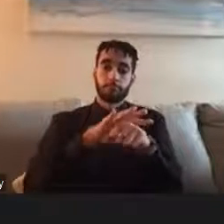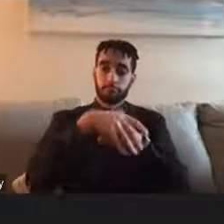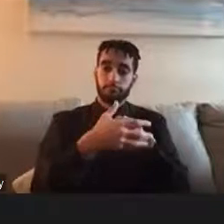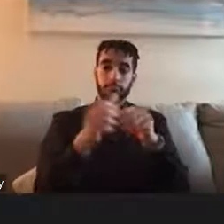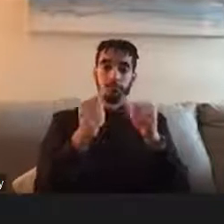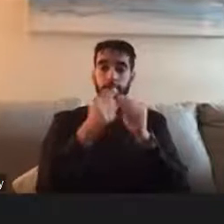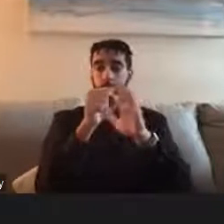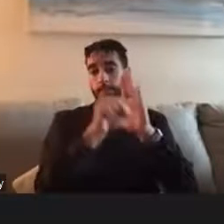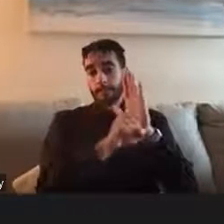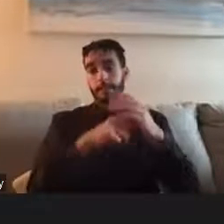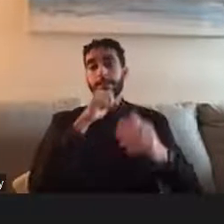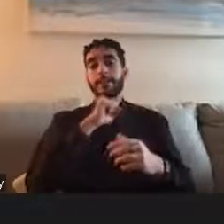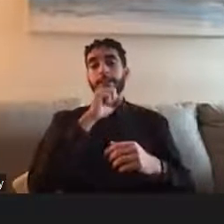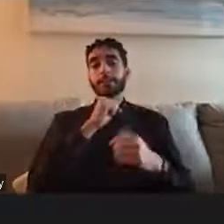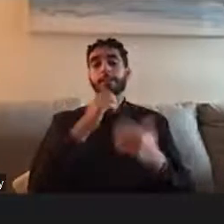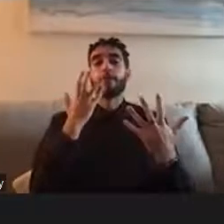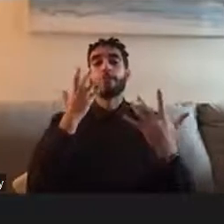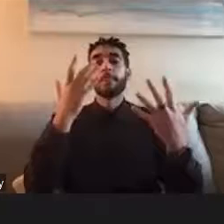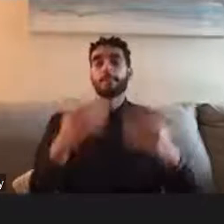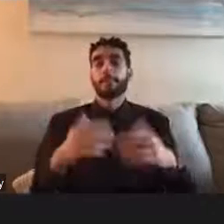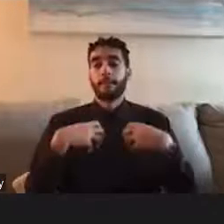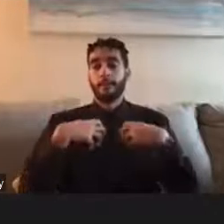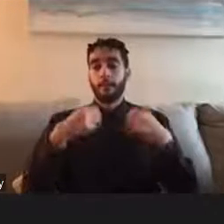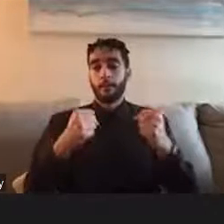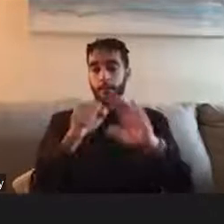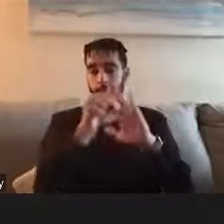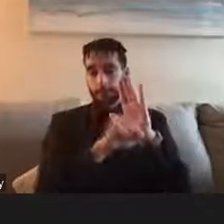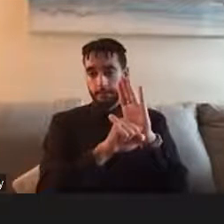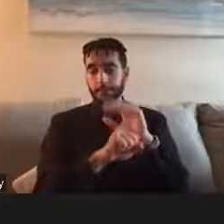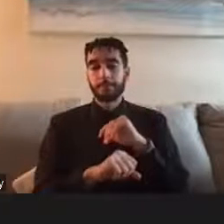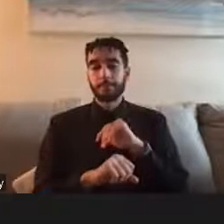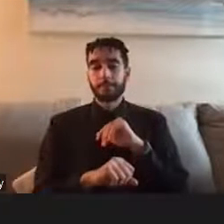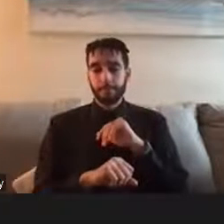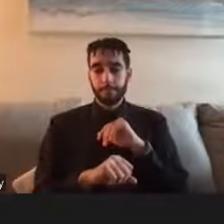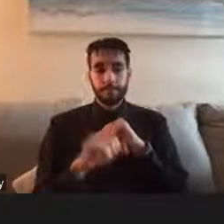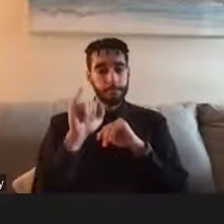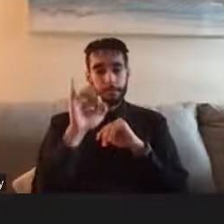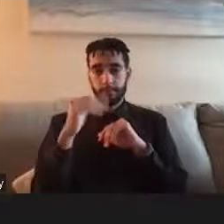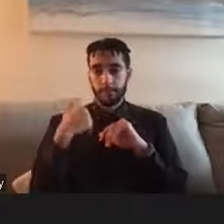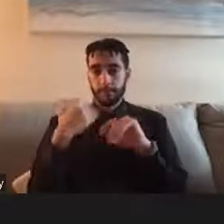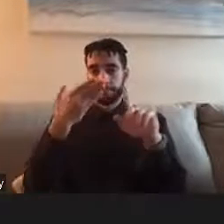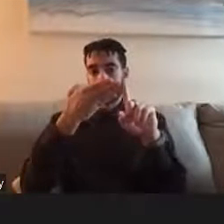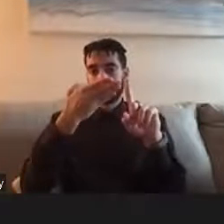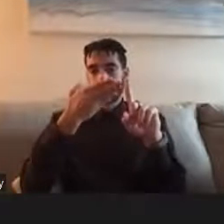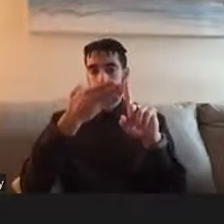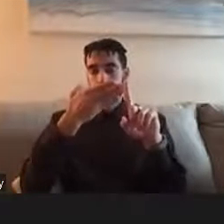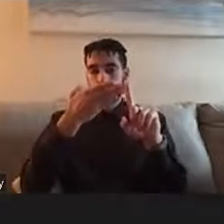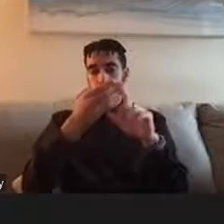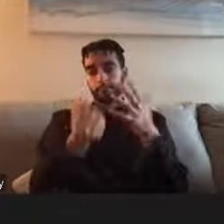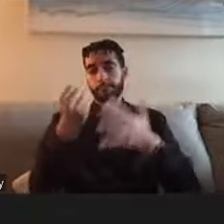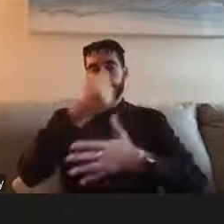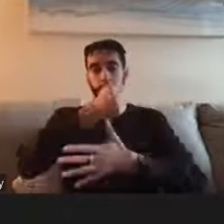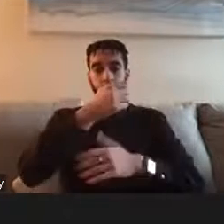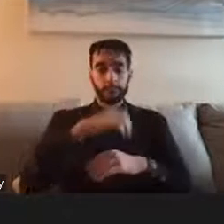health systems. And then, you know, if there's a priority around, and I know the Alzheimer's Association has